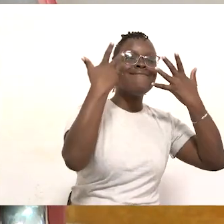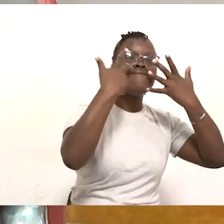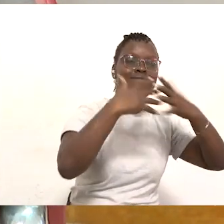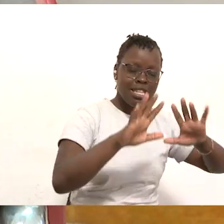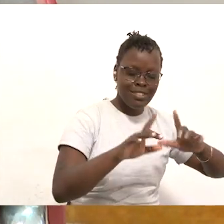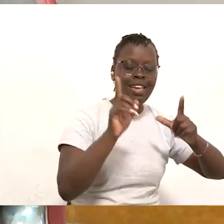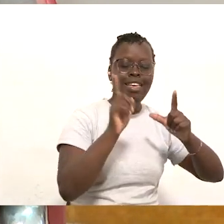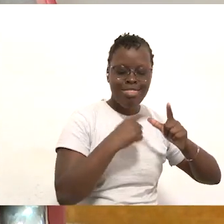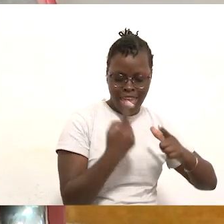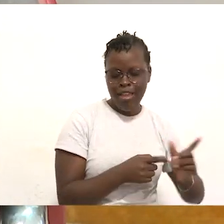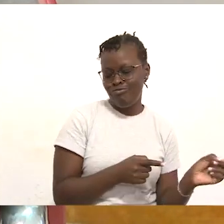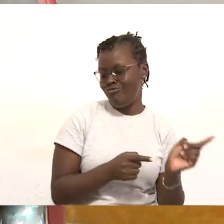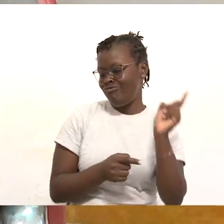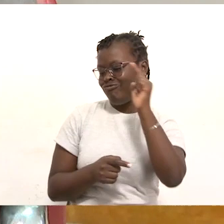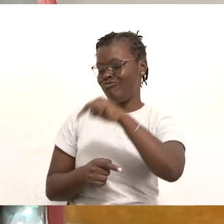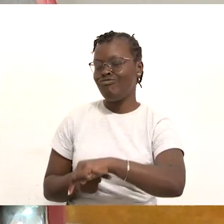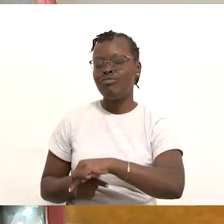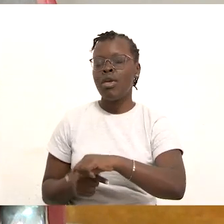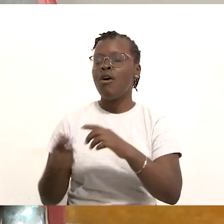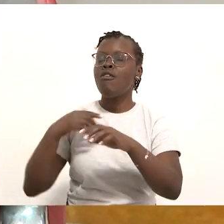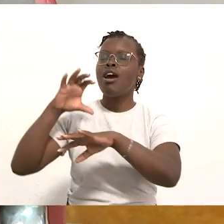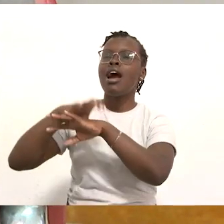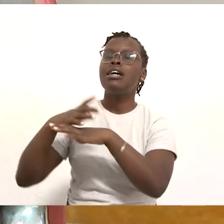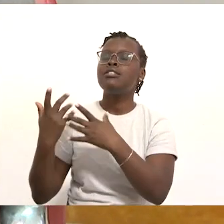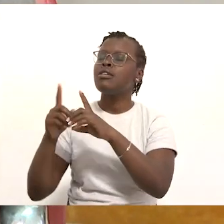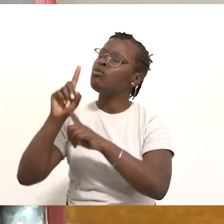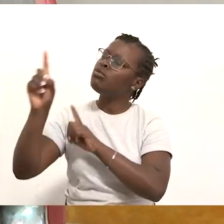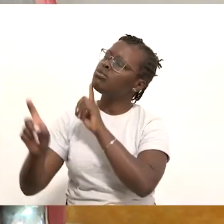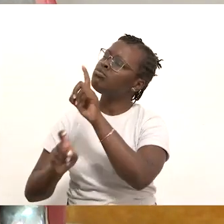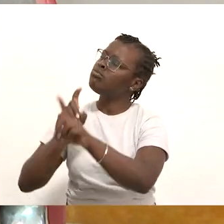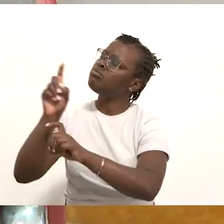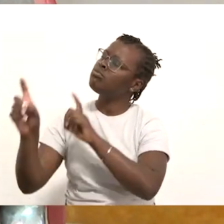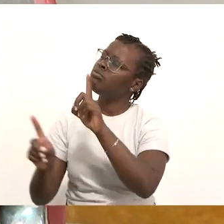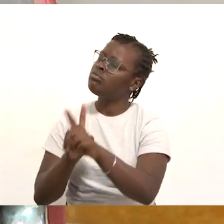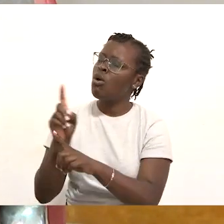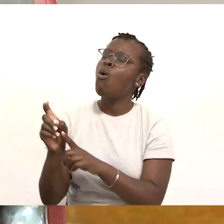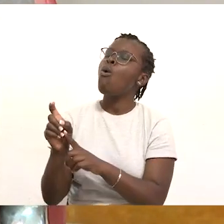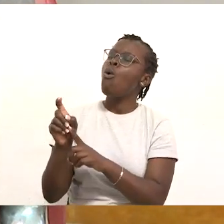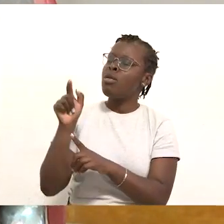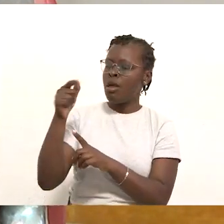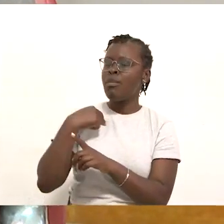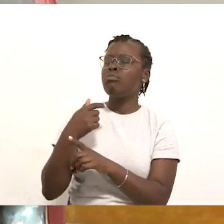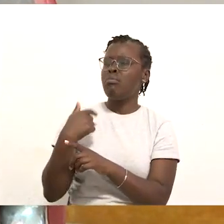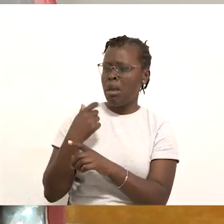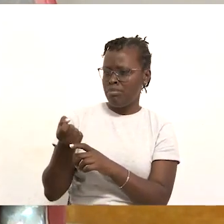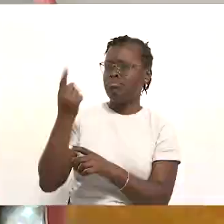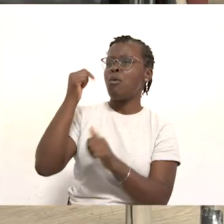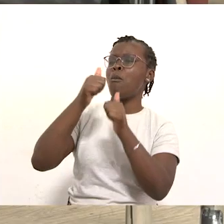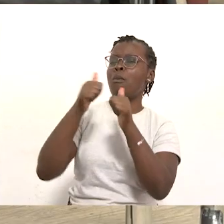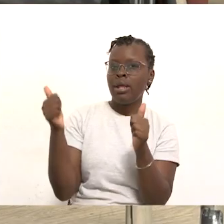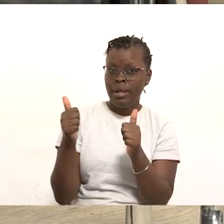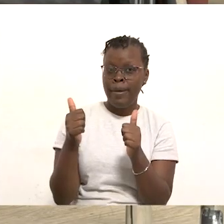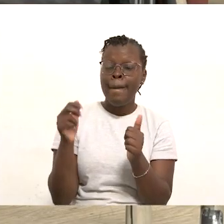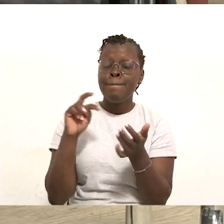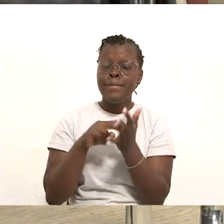you come on board and then you find an educator and then you ask questions. Then you're able to proceed with upskilling by your own. So